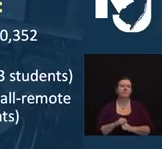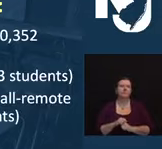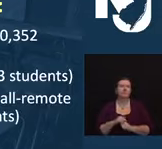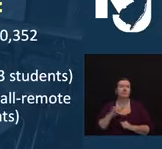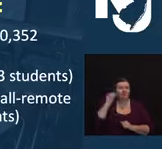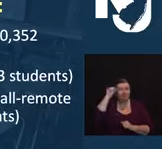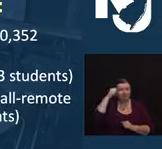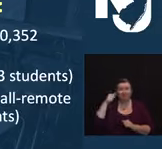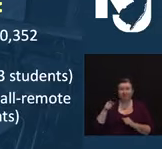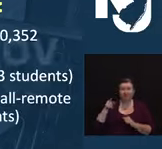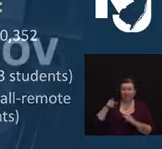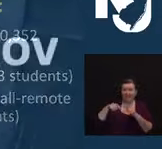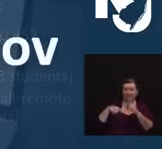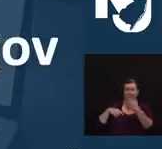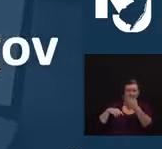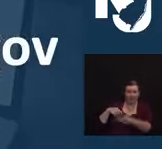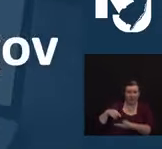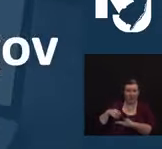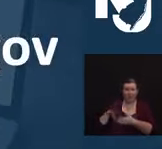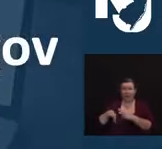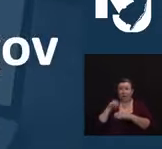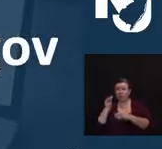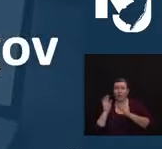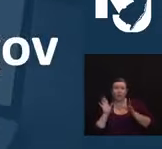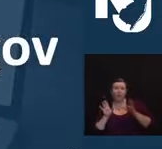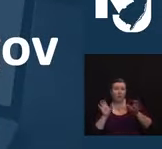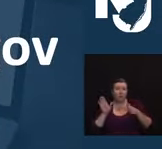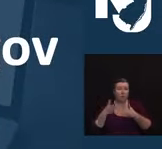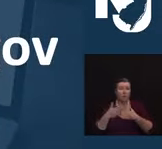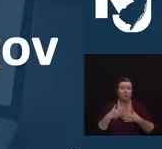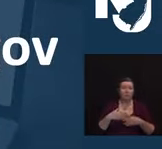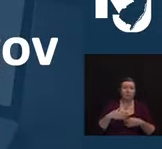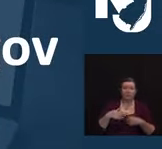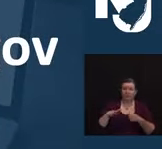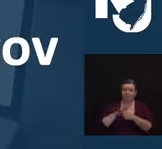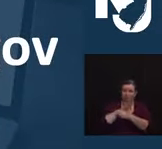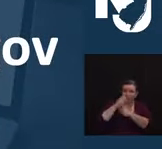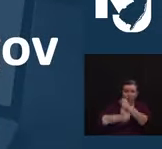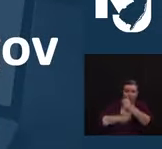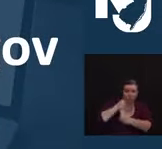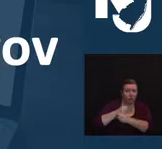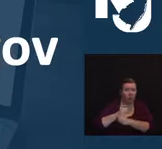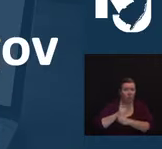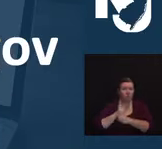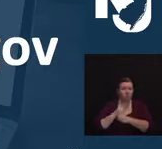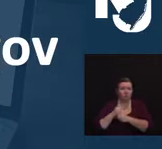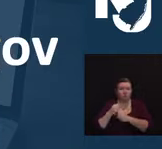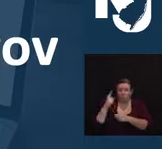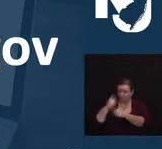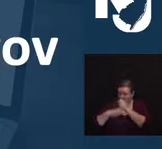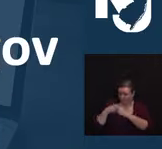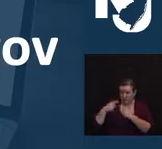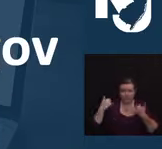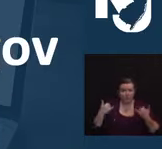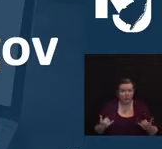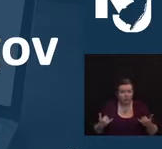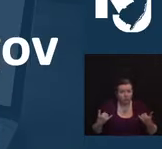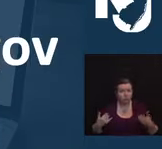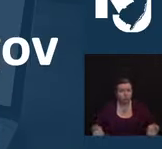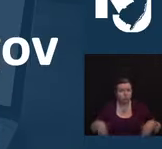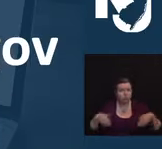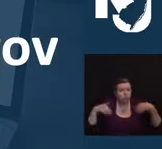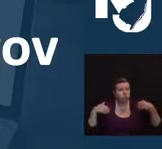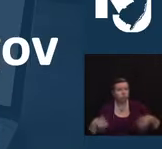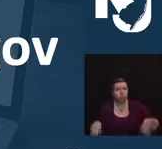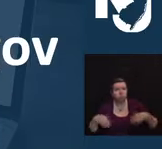year. And getting all of our students back in their familiar school surroundings, learning alongside their friends and in classrooms